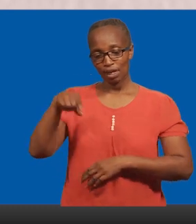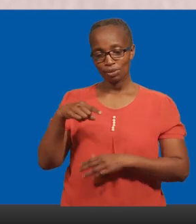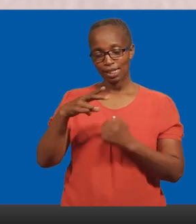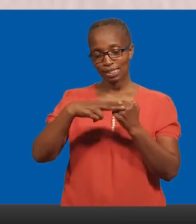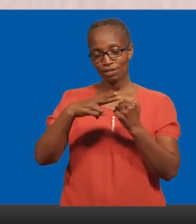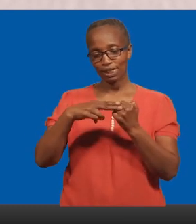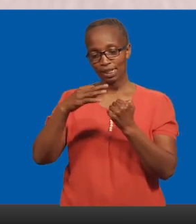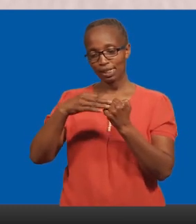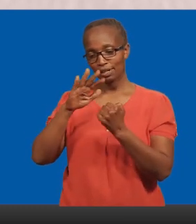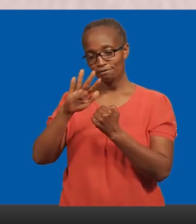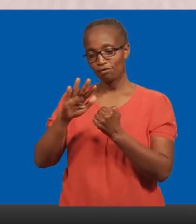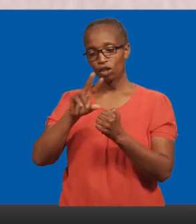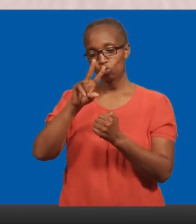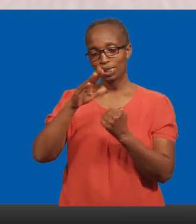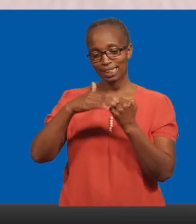11,785, police